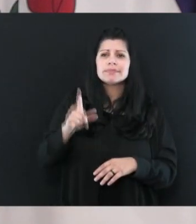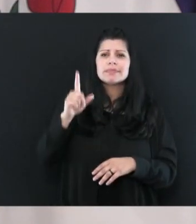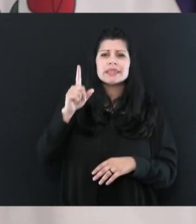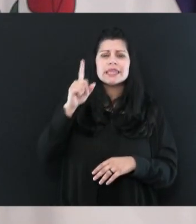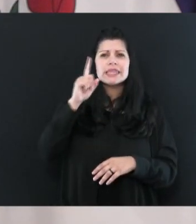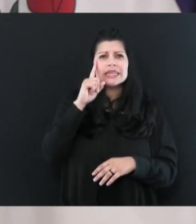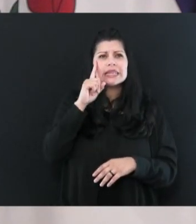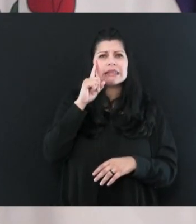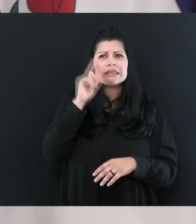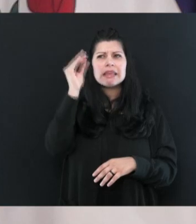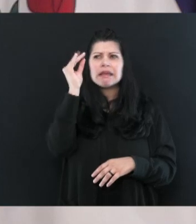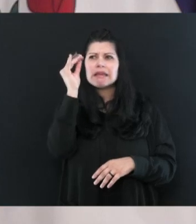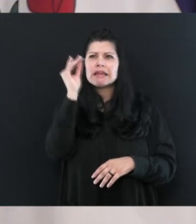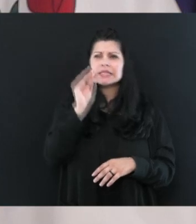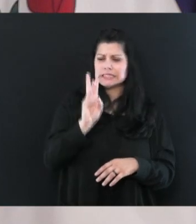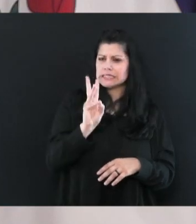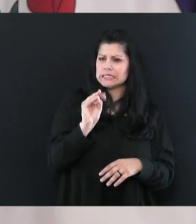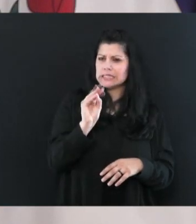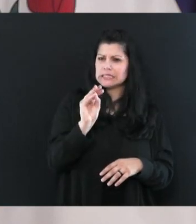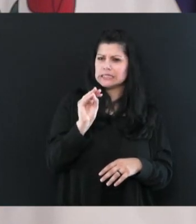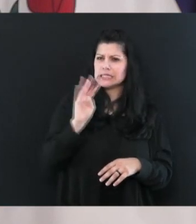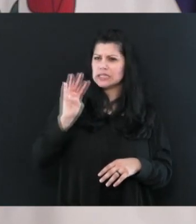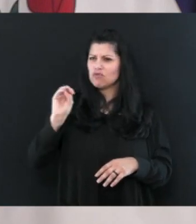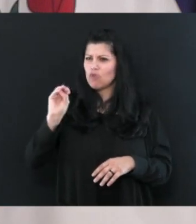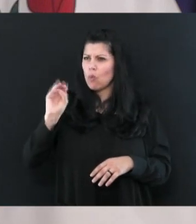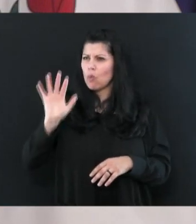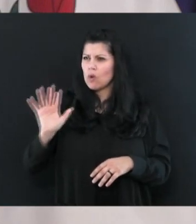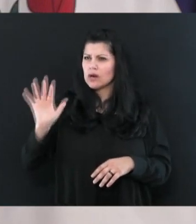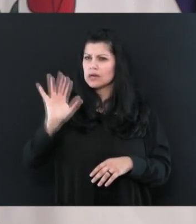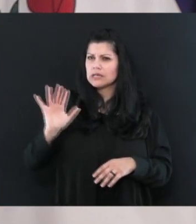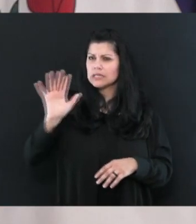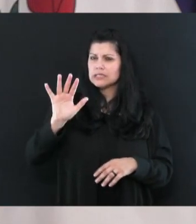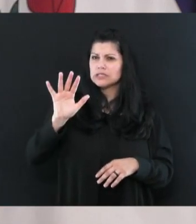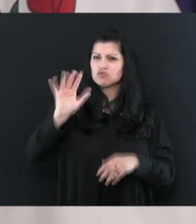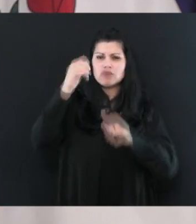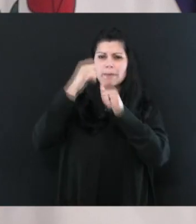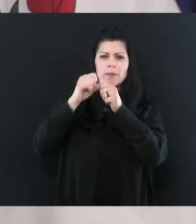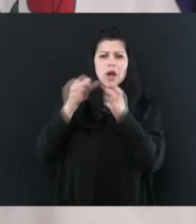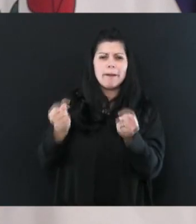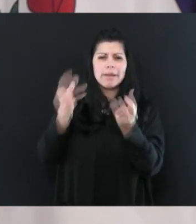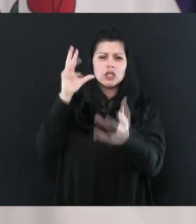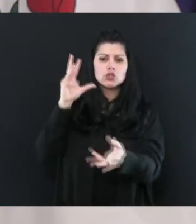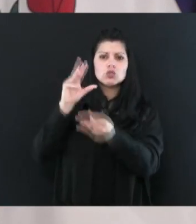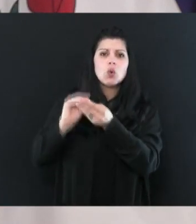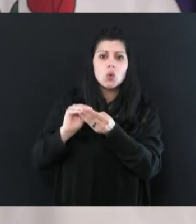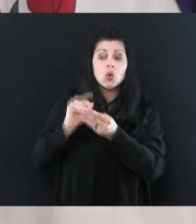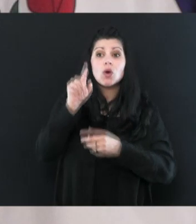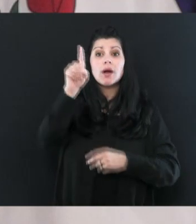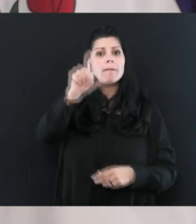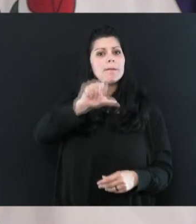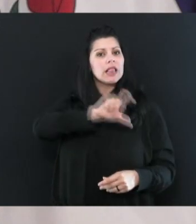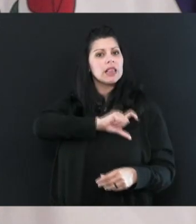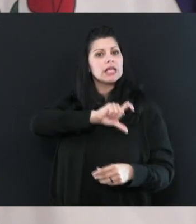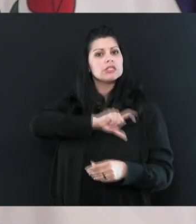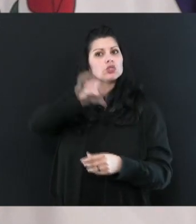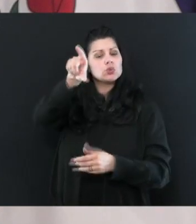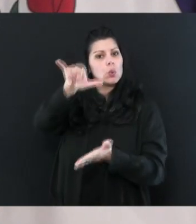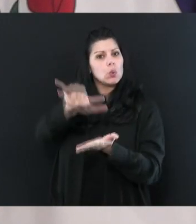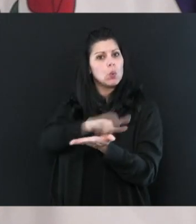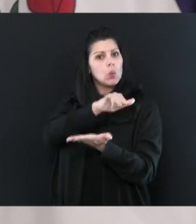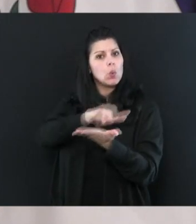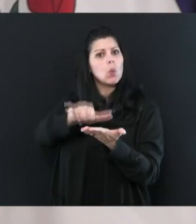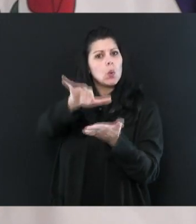or it could have been 40 some odd, policemen in New York City that have died